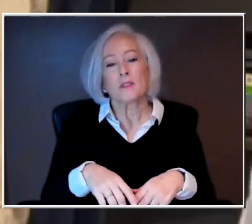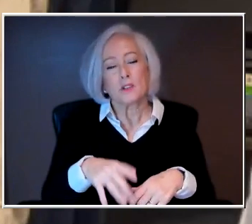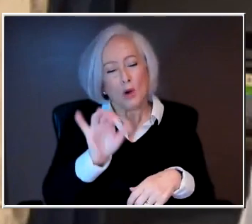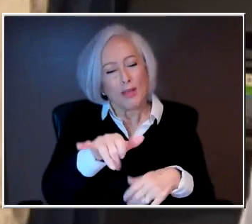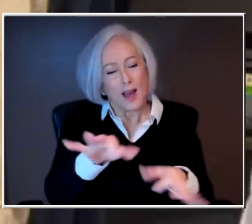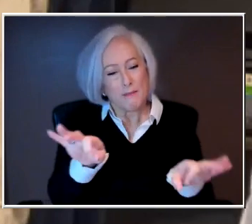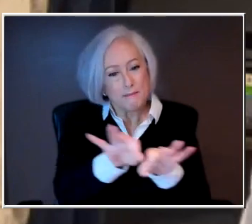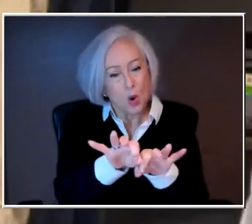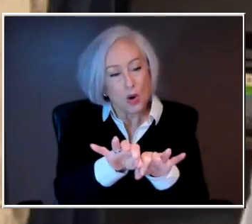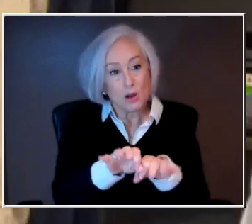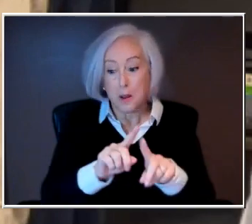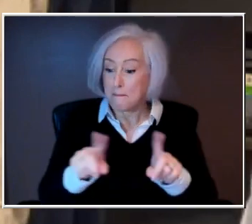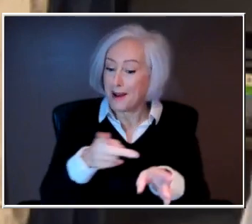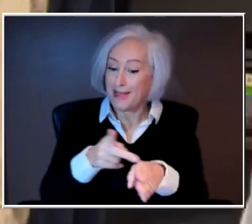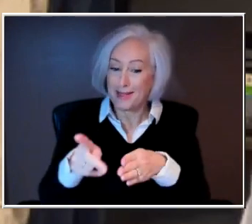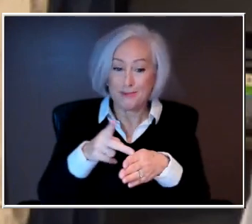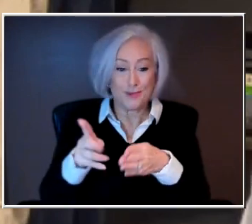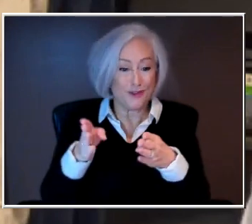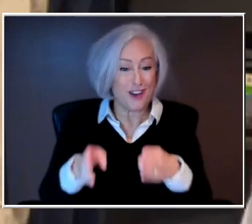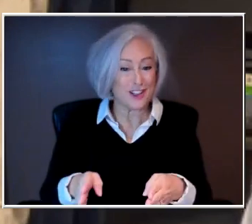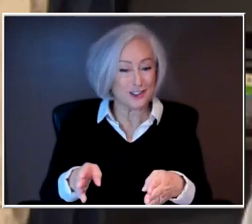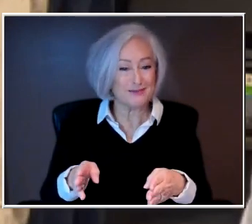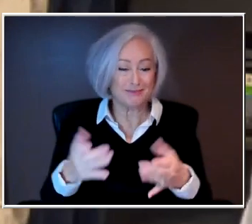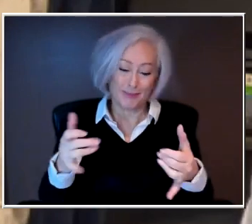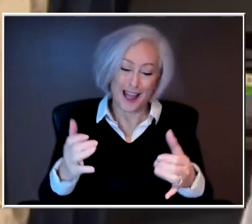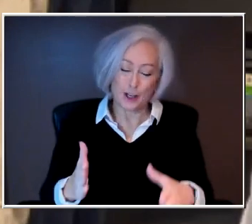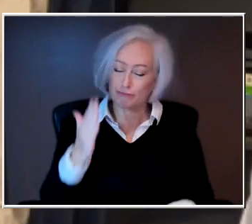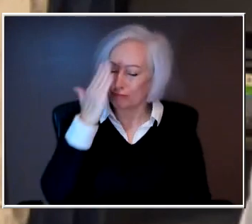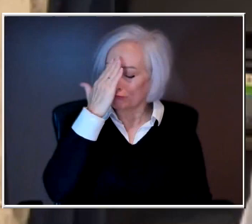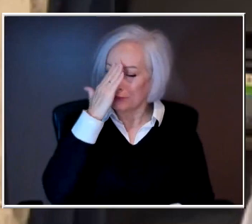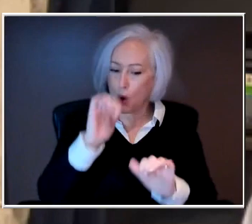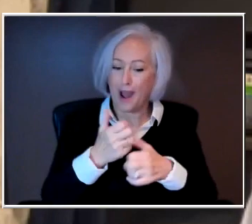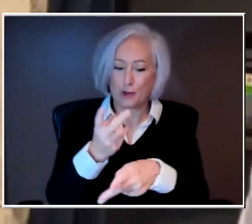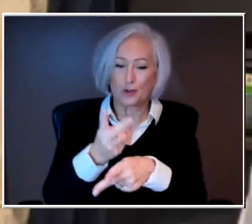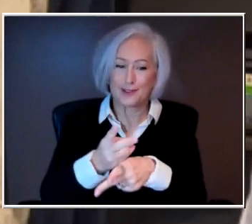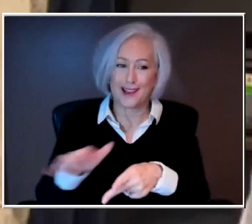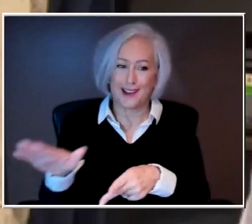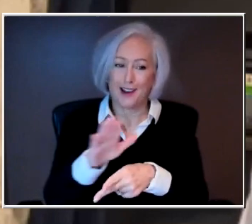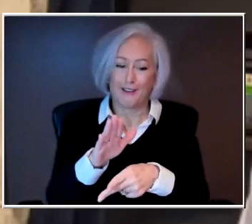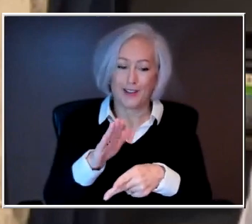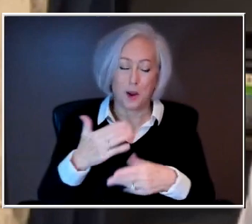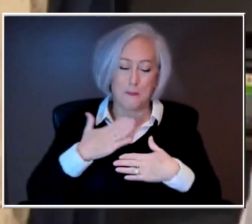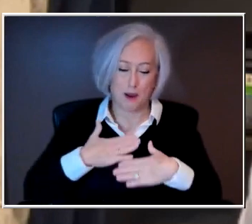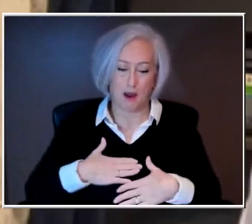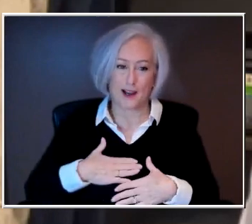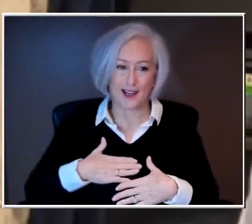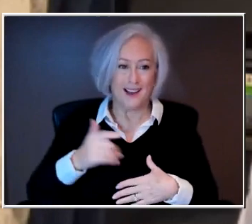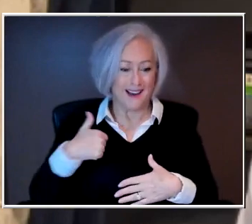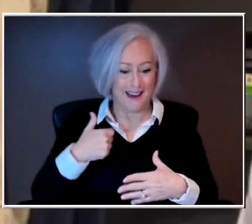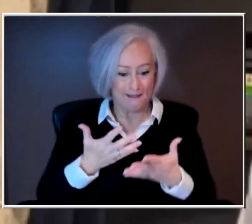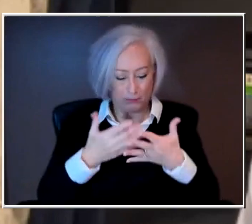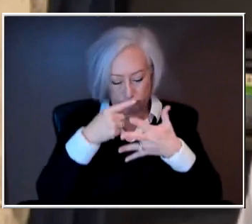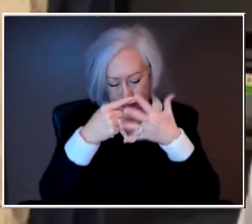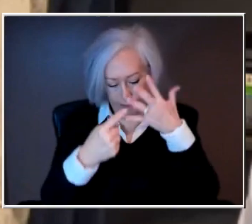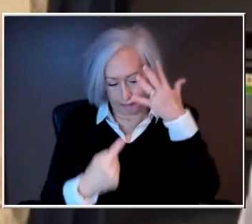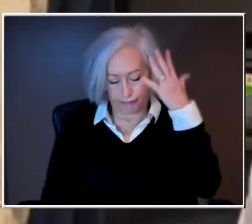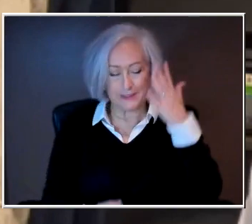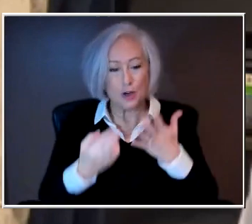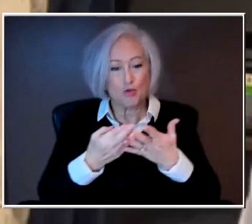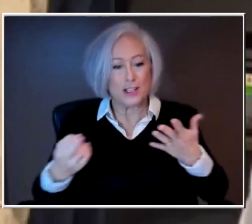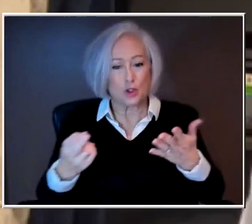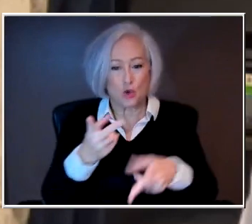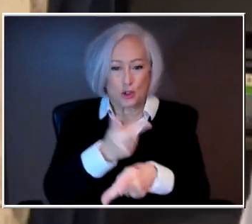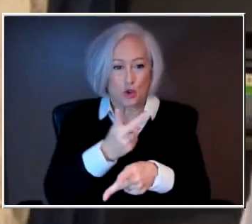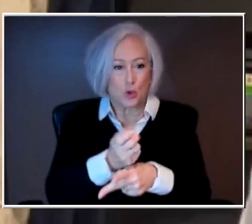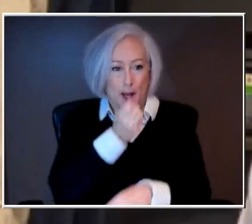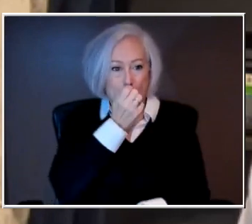players are professional. They know how to take care of their bodies. They have all the resources you can imagine. out there to try to stay warm. I think it's harder for the